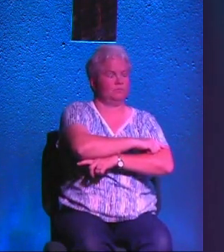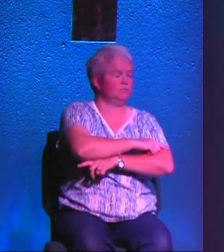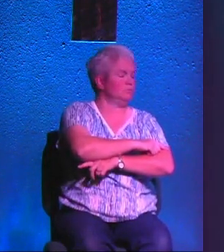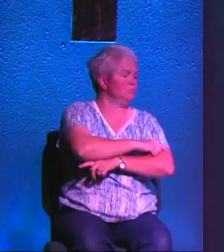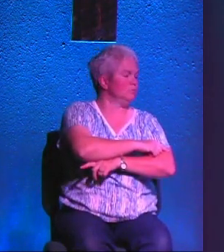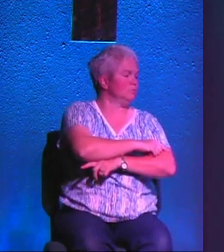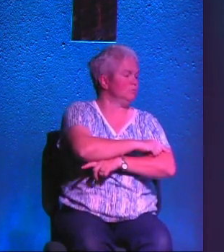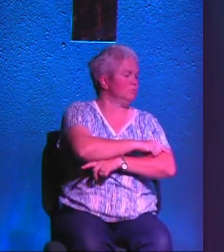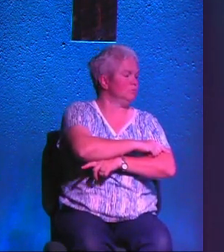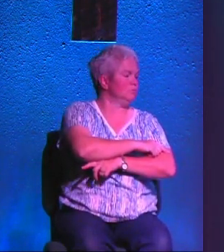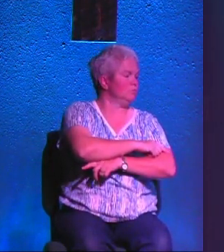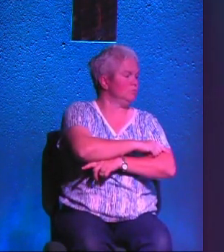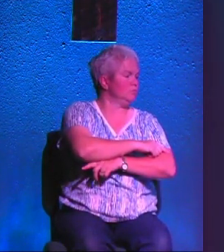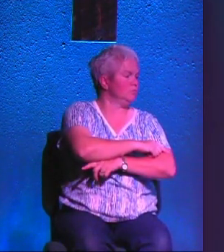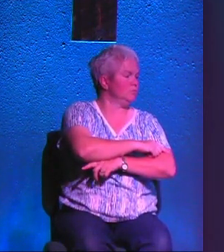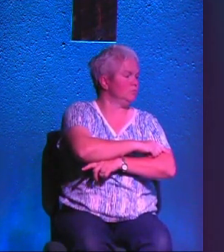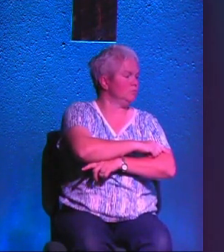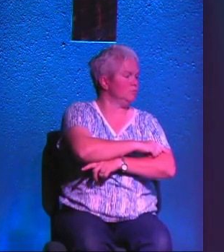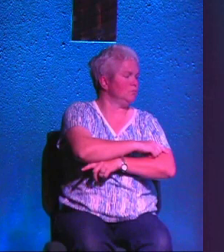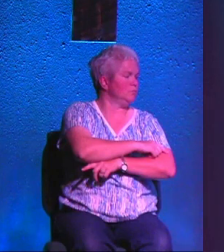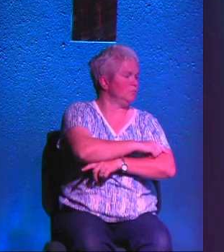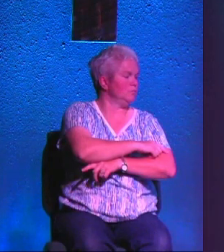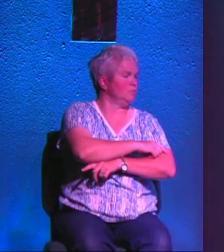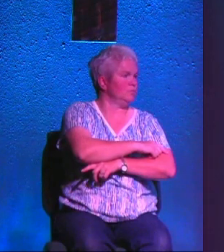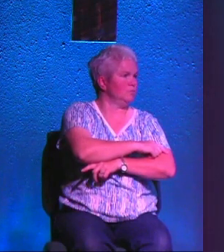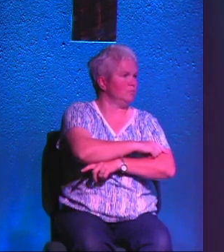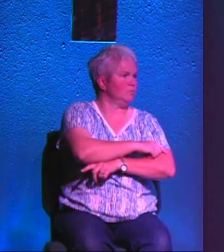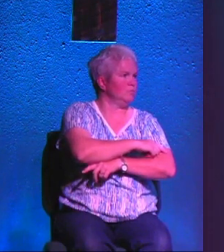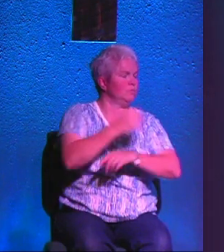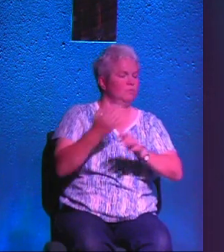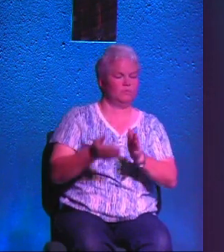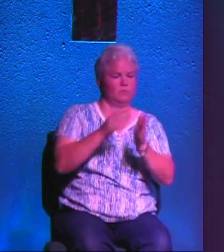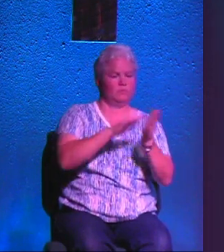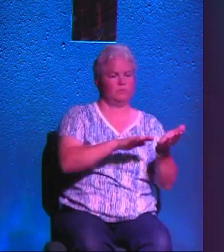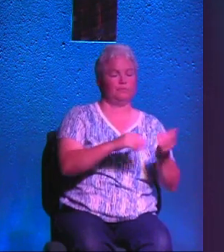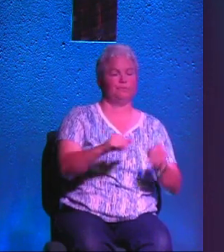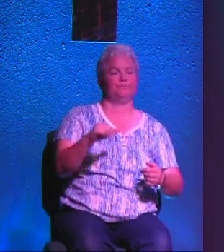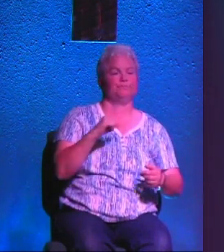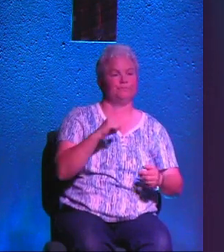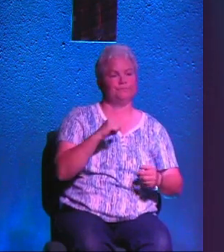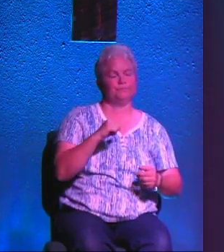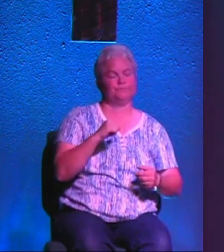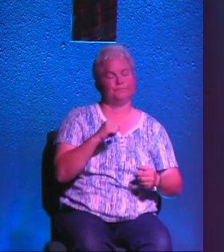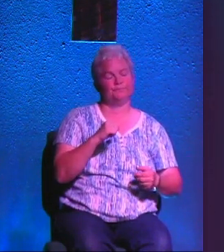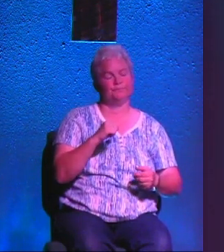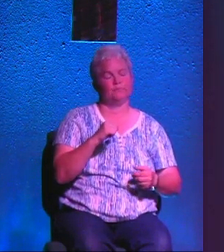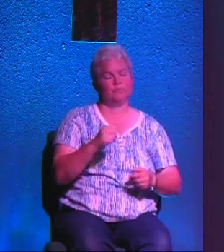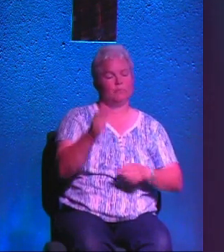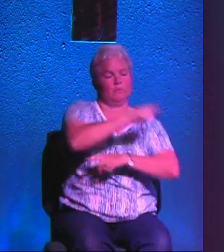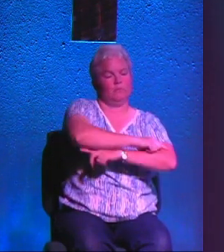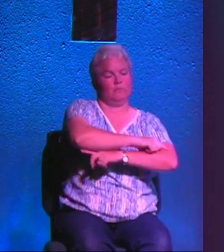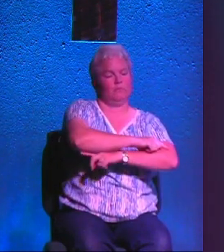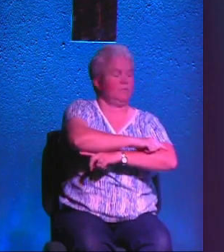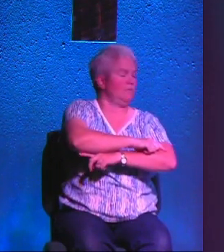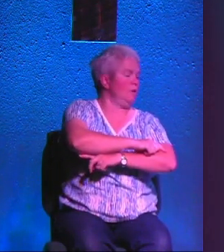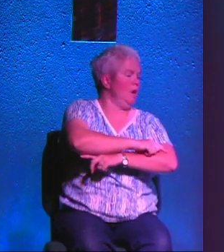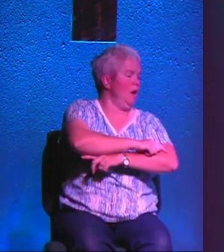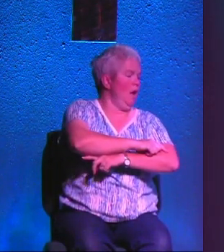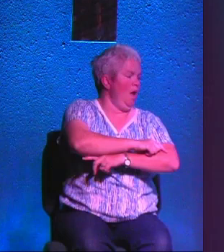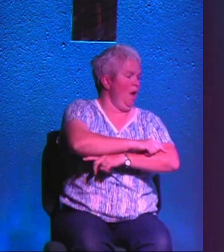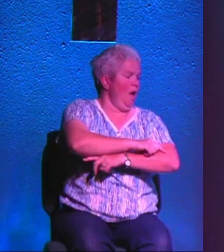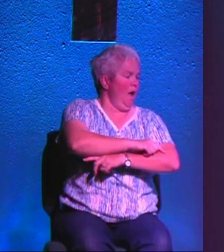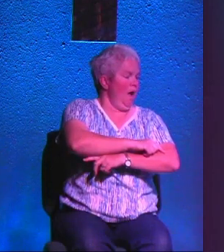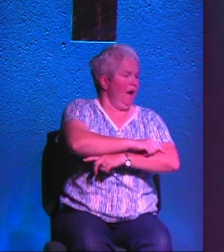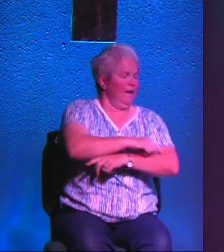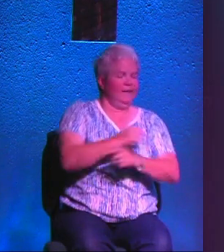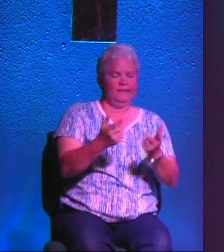main components to following Christ daily is dying to ourselves daily. And that's what